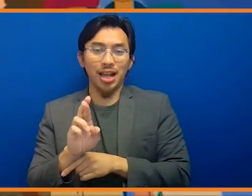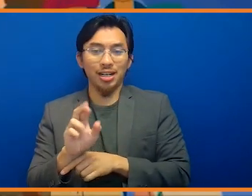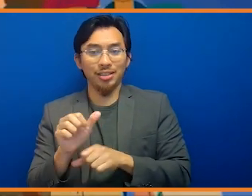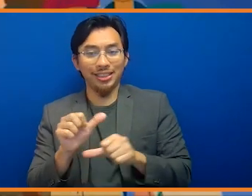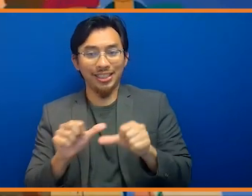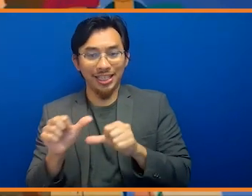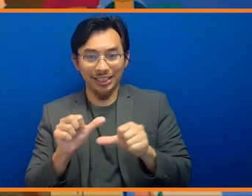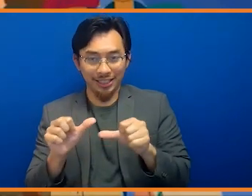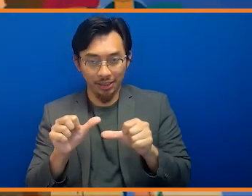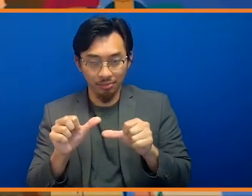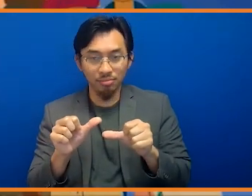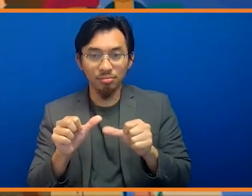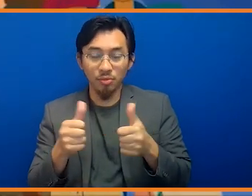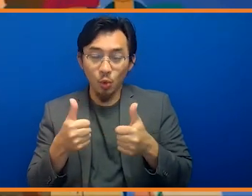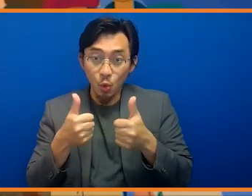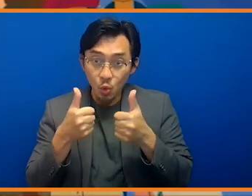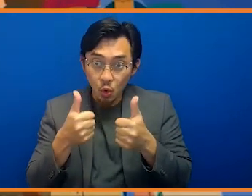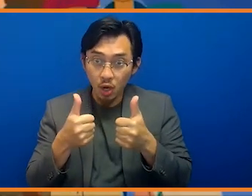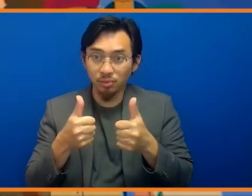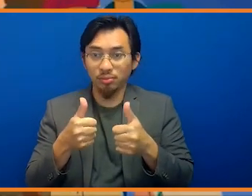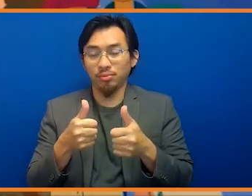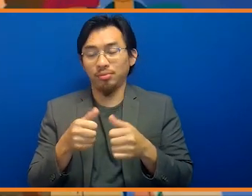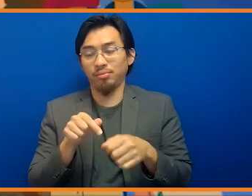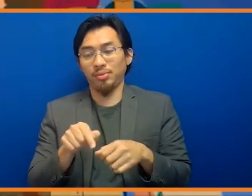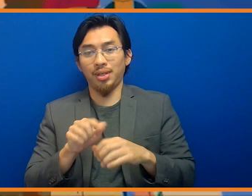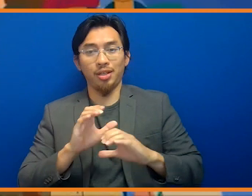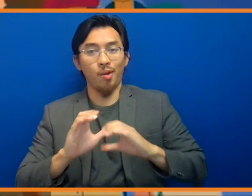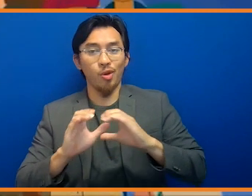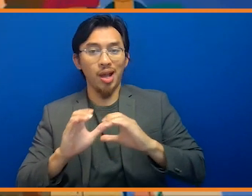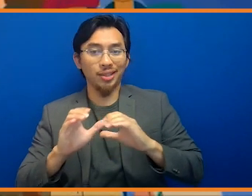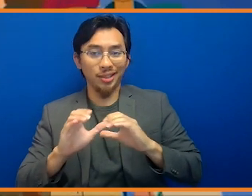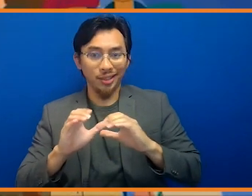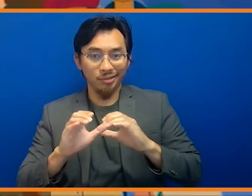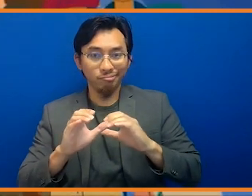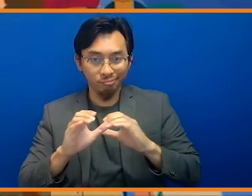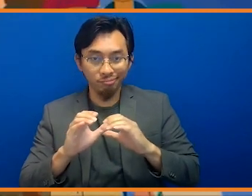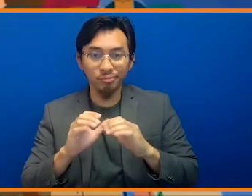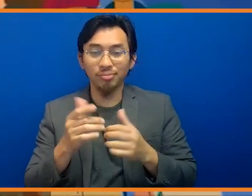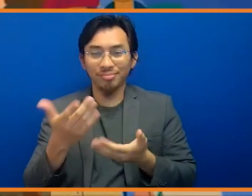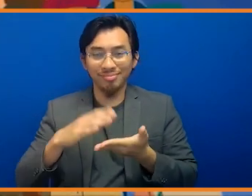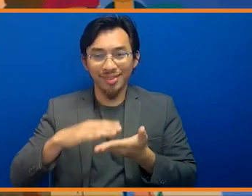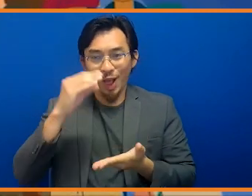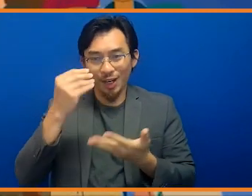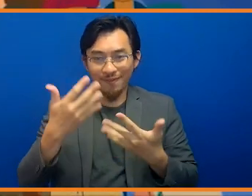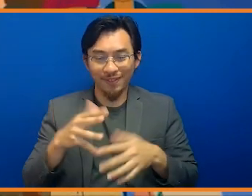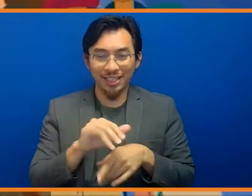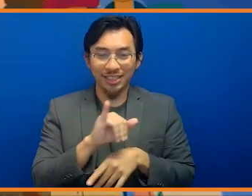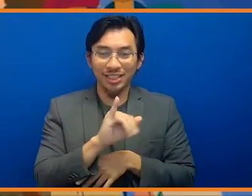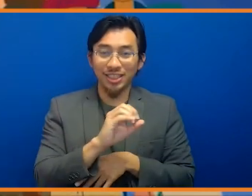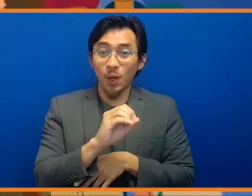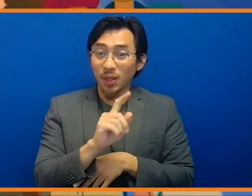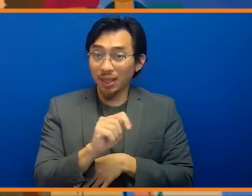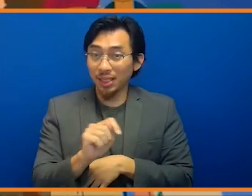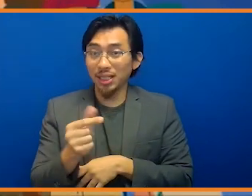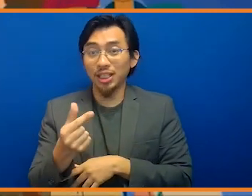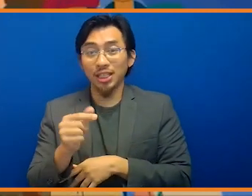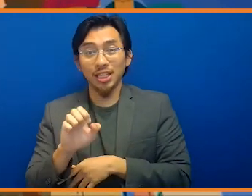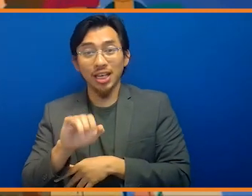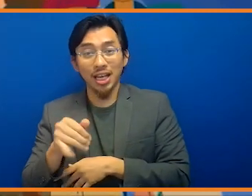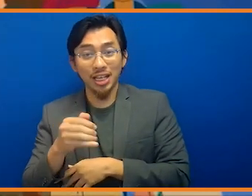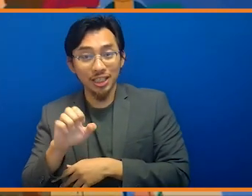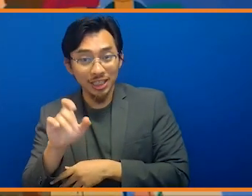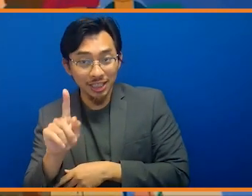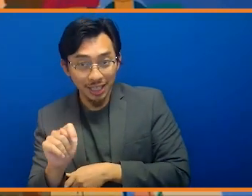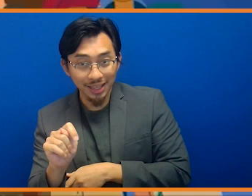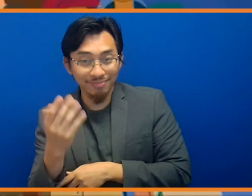terms of effective science communication formed by the Science Museum, lesson learned from the IoT and GEJET. As mentioned by